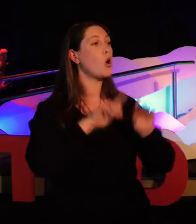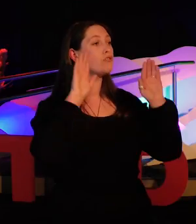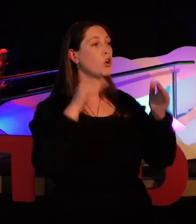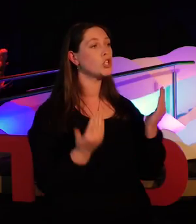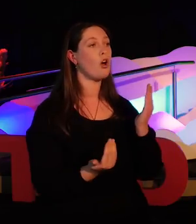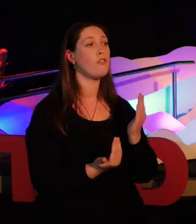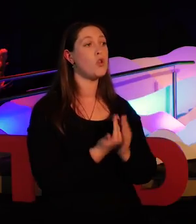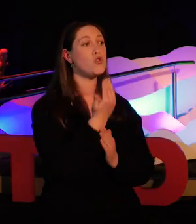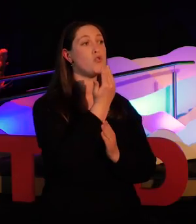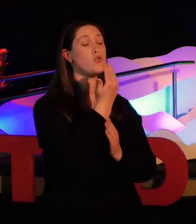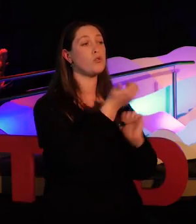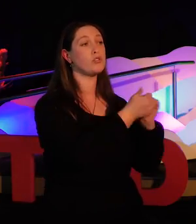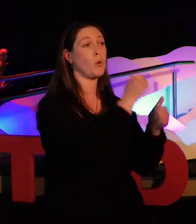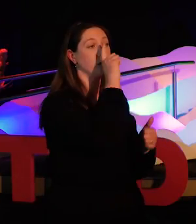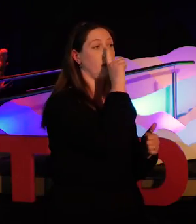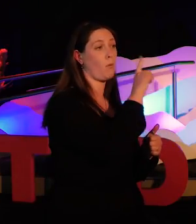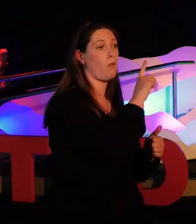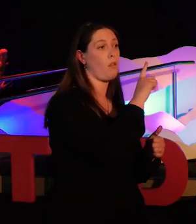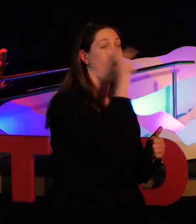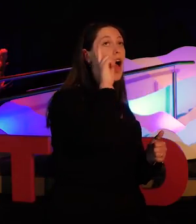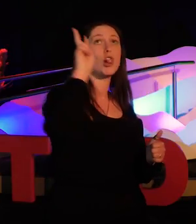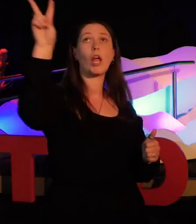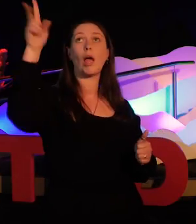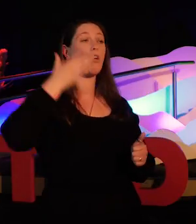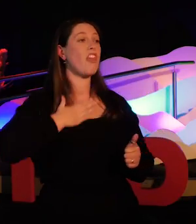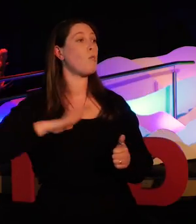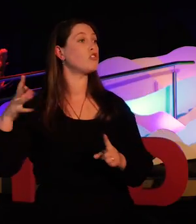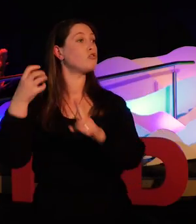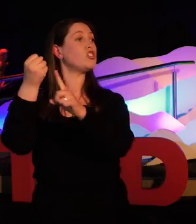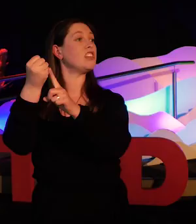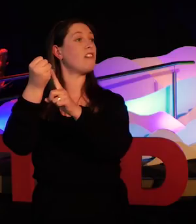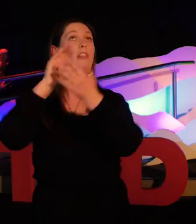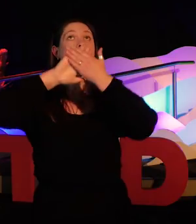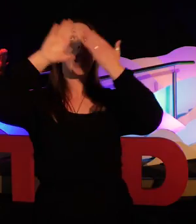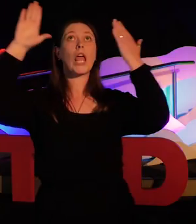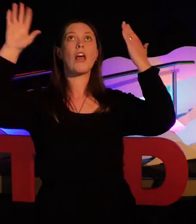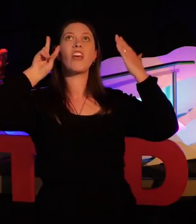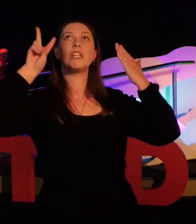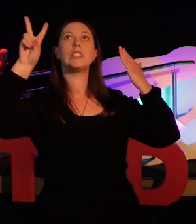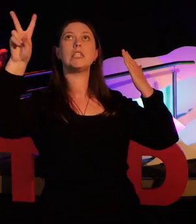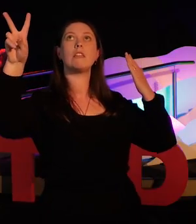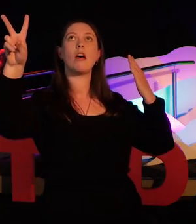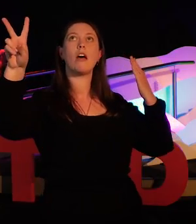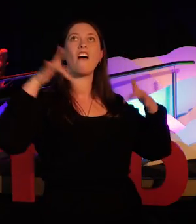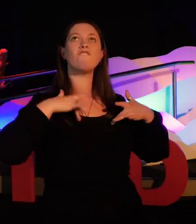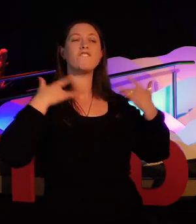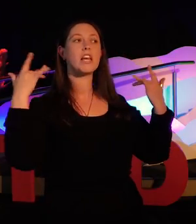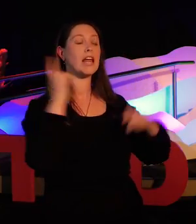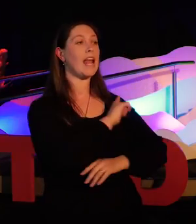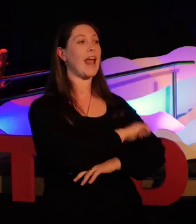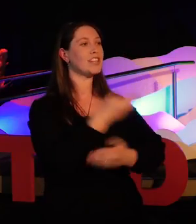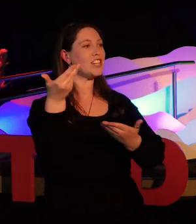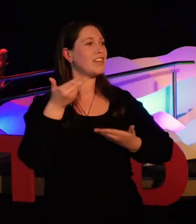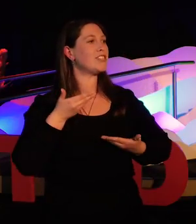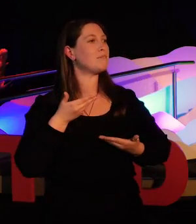newcomer athletes and the novice, focus up here at the vision, being crystal clear on the vision. I can see it, I can feel it, I'm